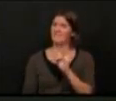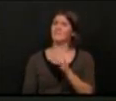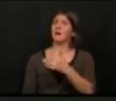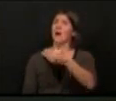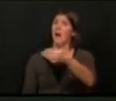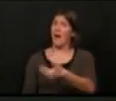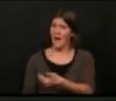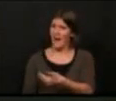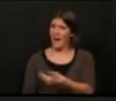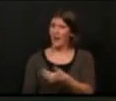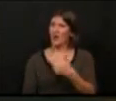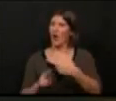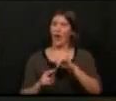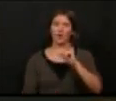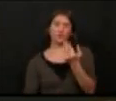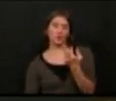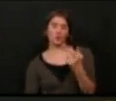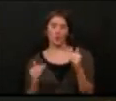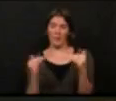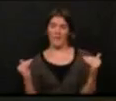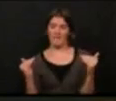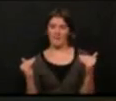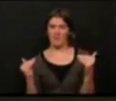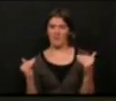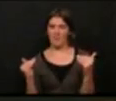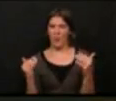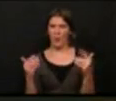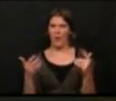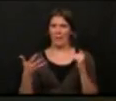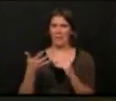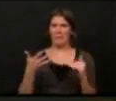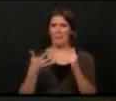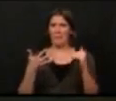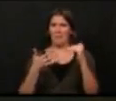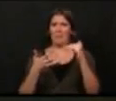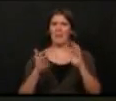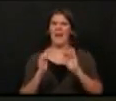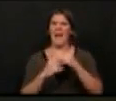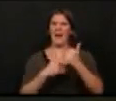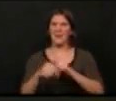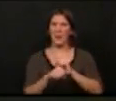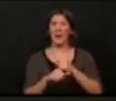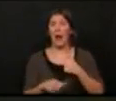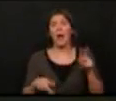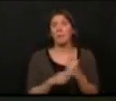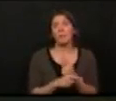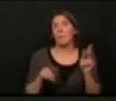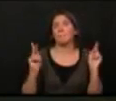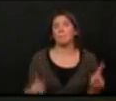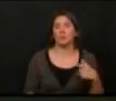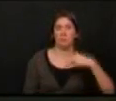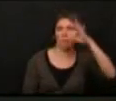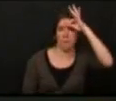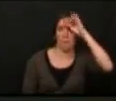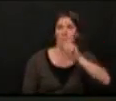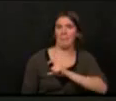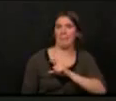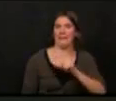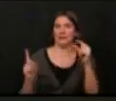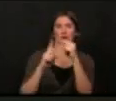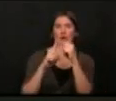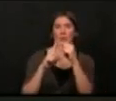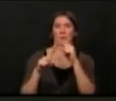in at a junior level, or does every, you know, like, this is like a citizen asking this question kind of thing, or does everybody